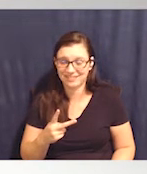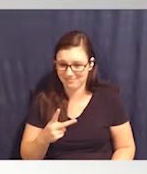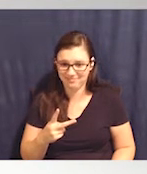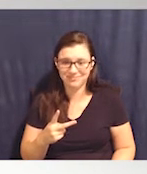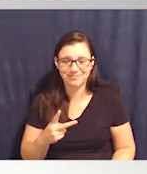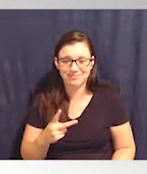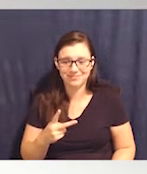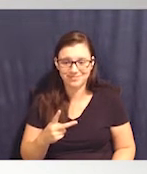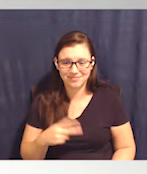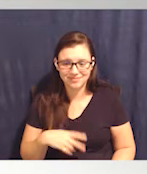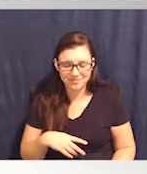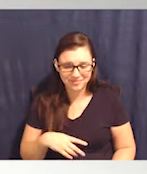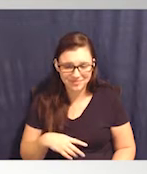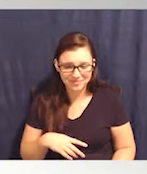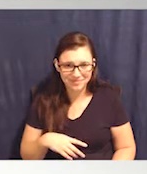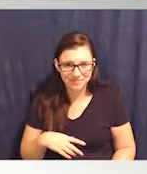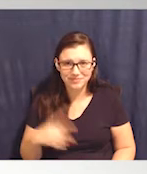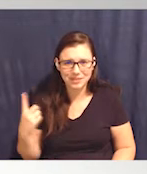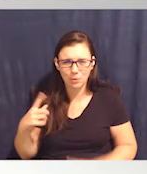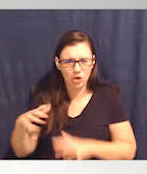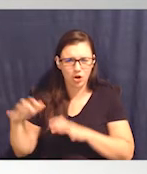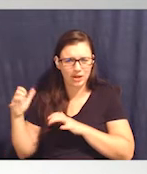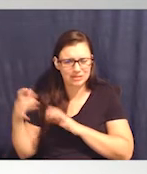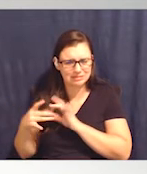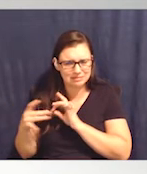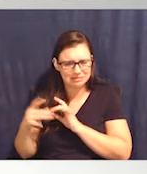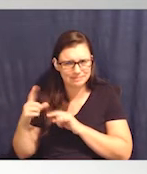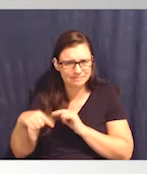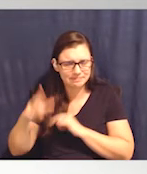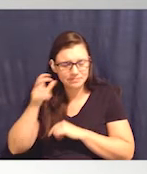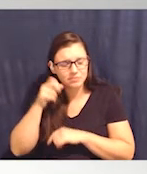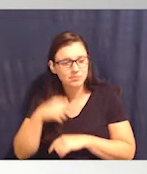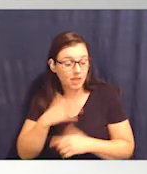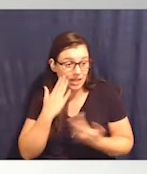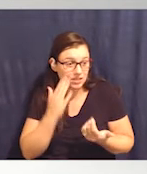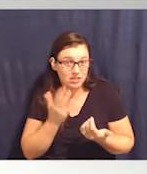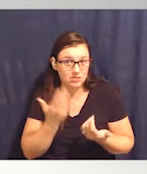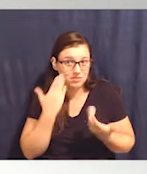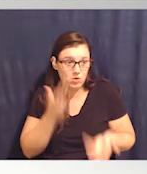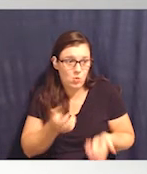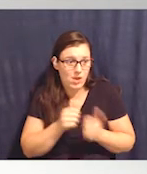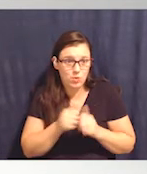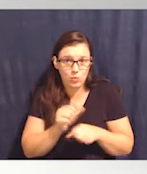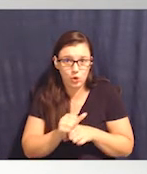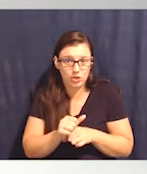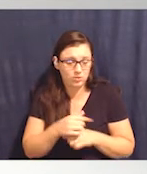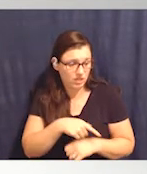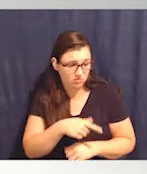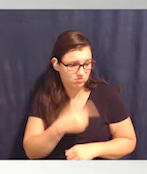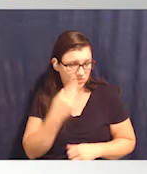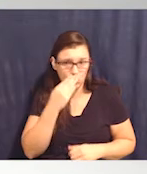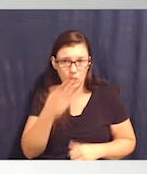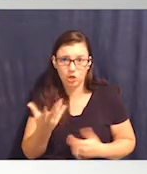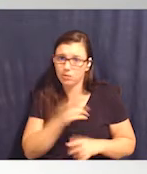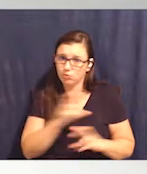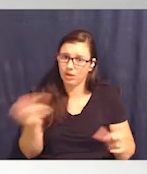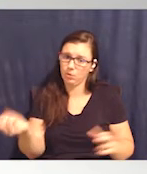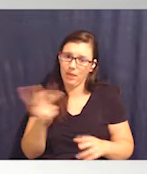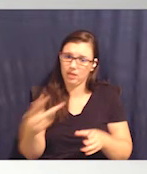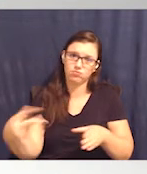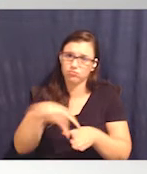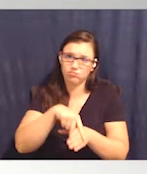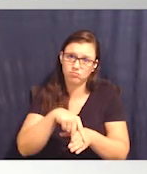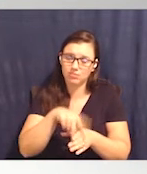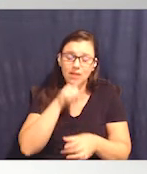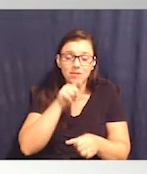Yeah, I mean, that's. I was like, I didn't know how it was going to work, and he was like, I don't care. I'm ready to get back on the horse. And he literally did. When he was